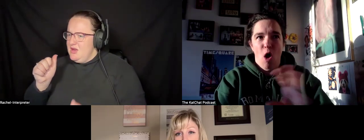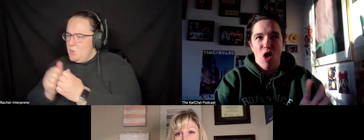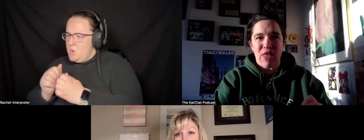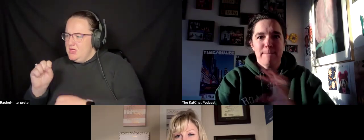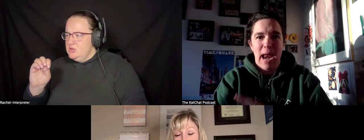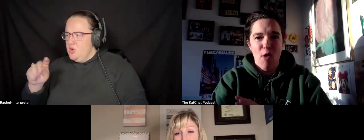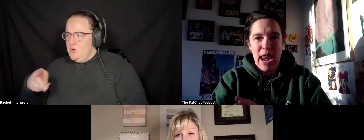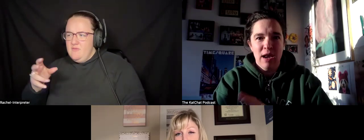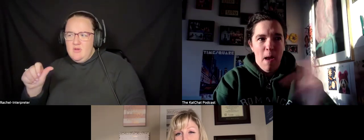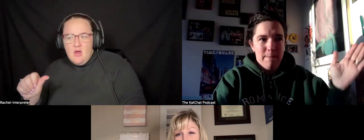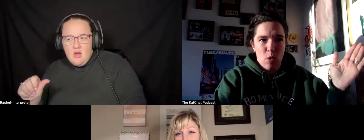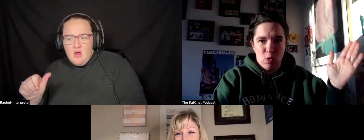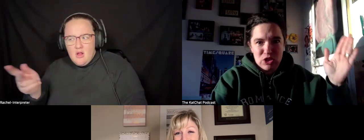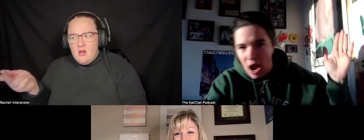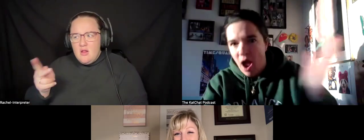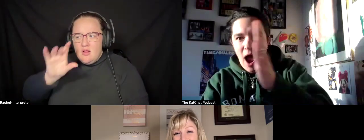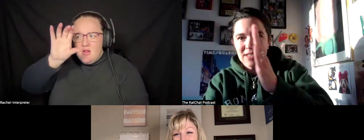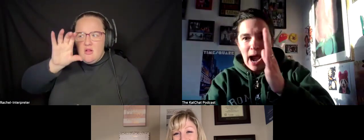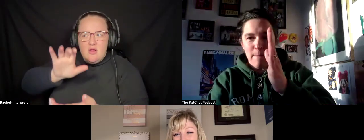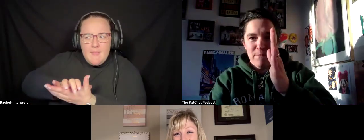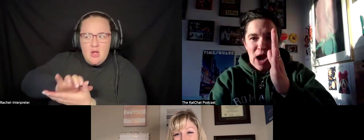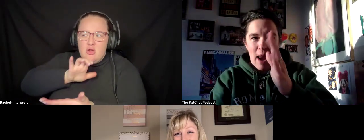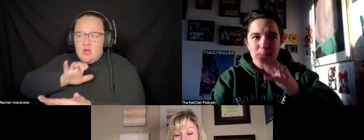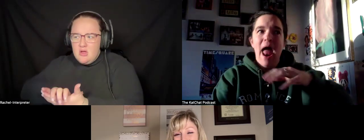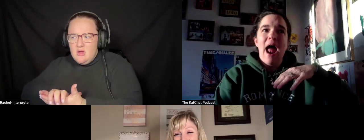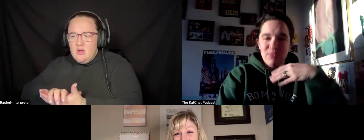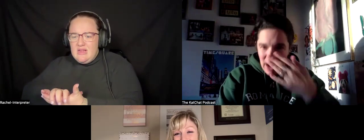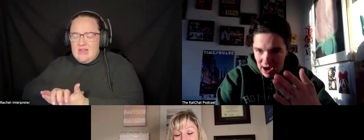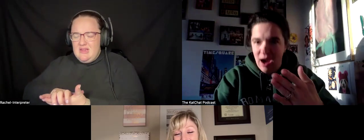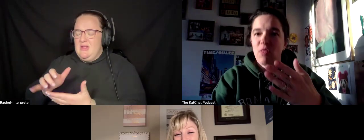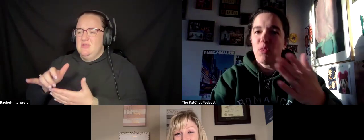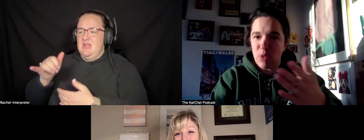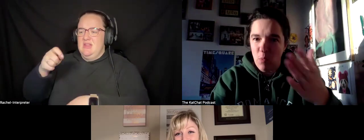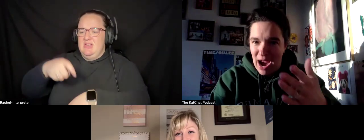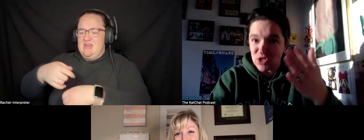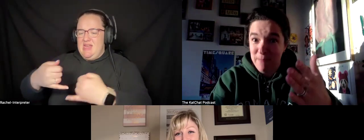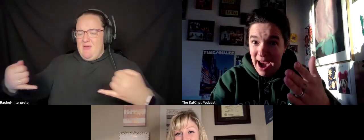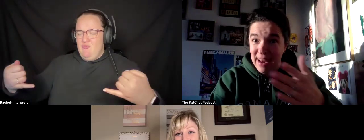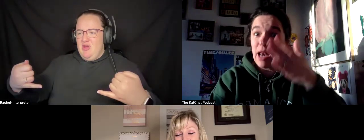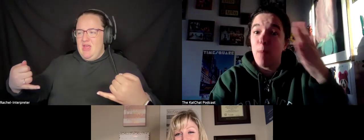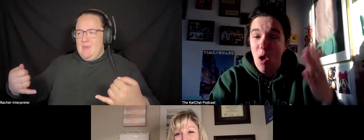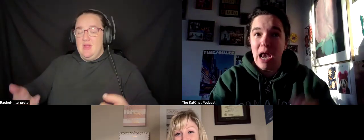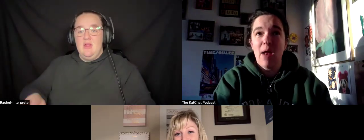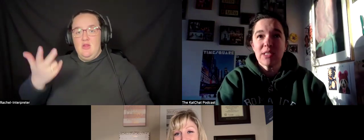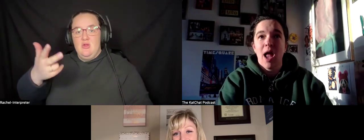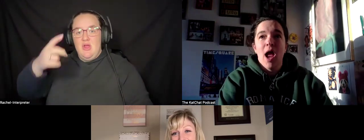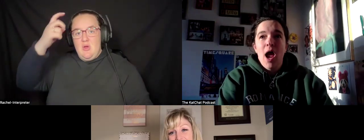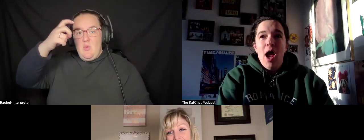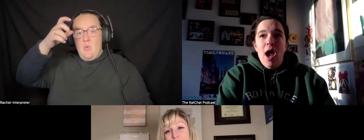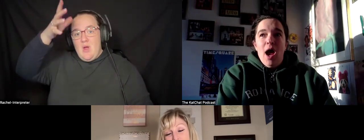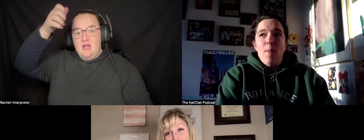Sophia or are they married? Because there was like a time frame, and then the three wives, the man and the boy. It